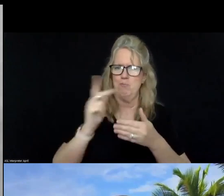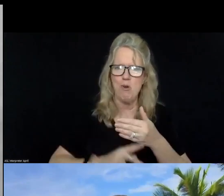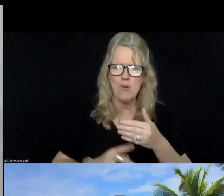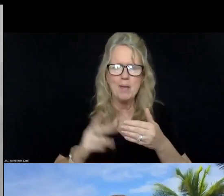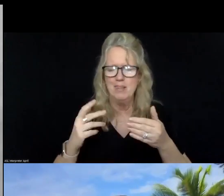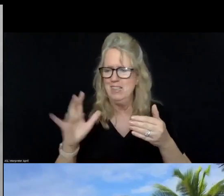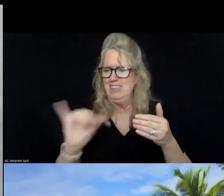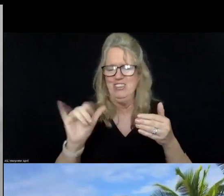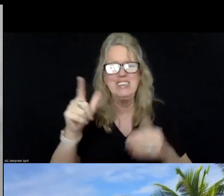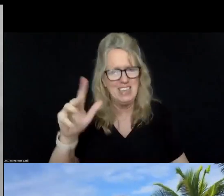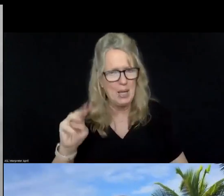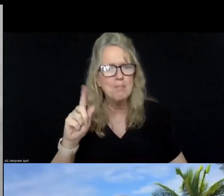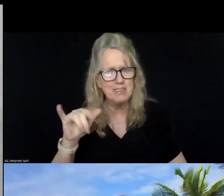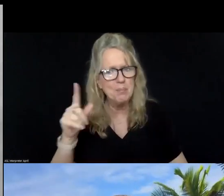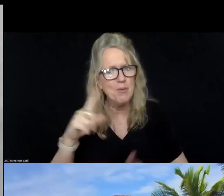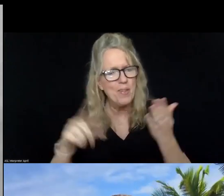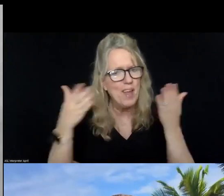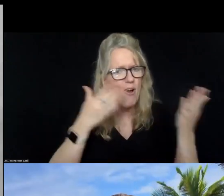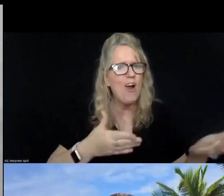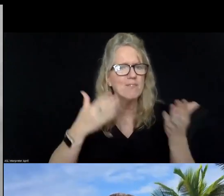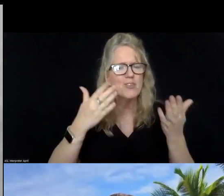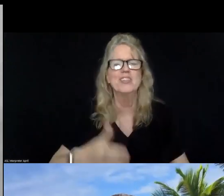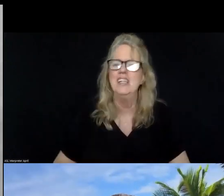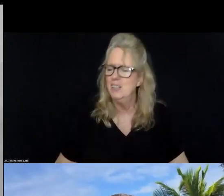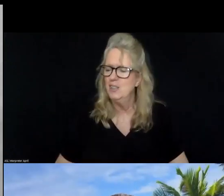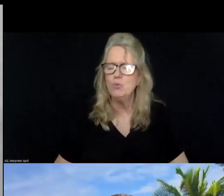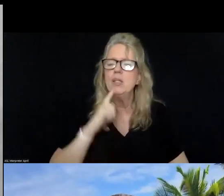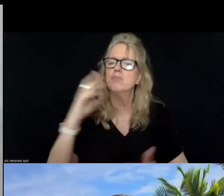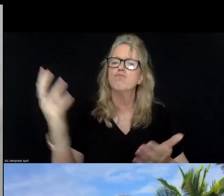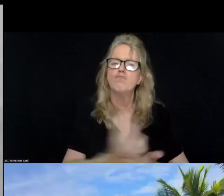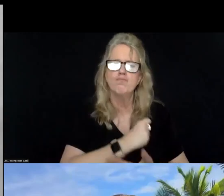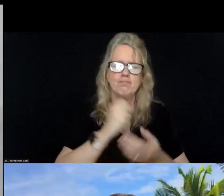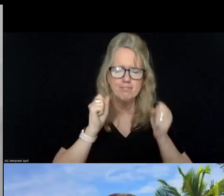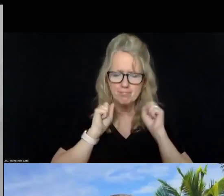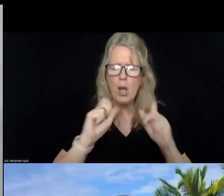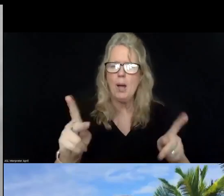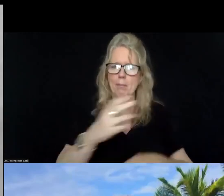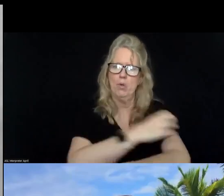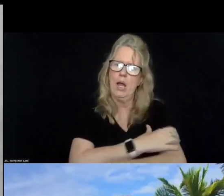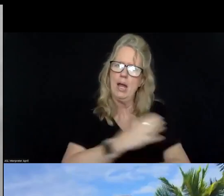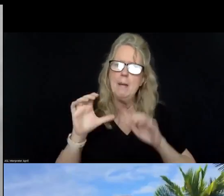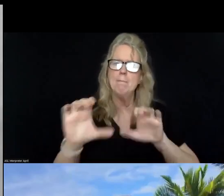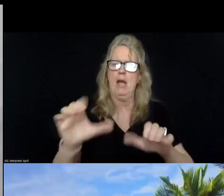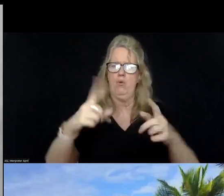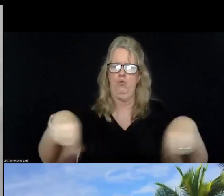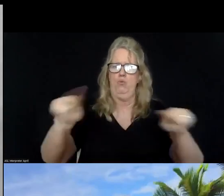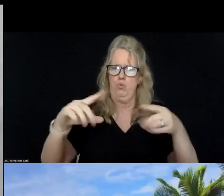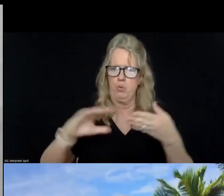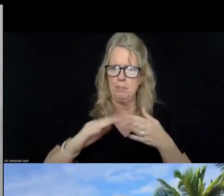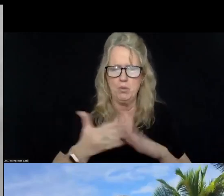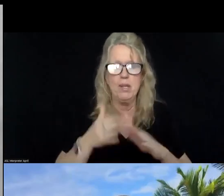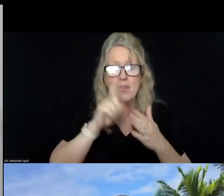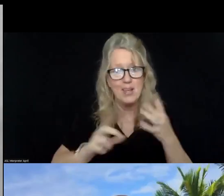just like Mississippi is offering, it gives the opportunity to empower the communities. And that's what I